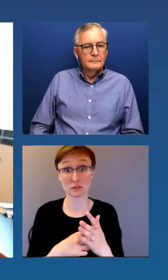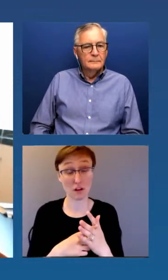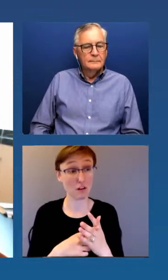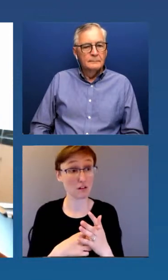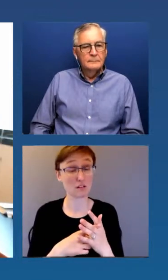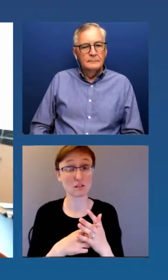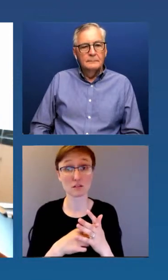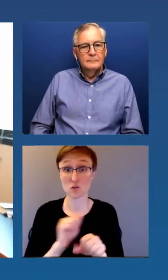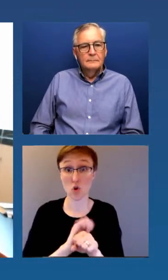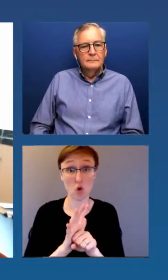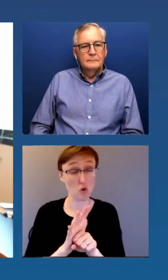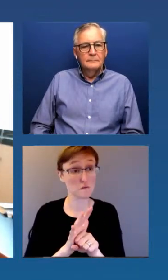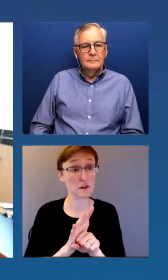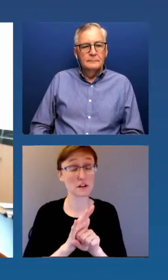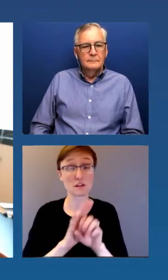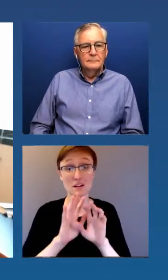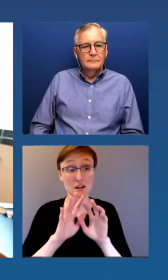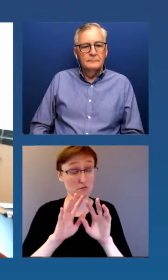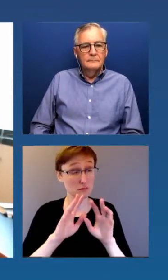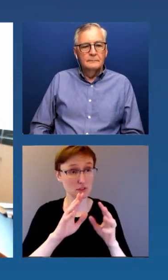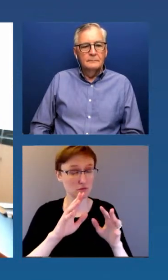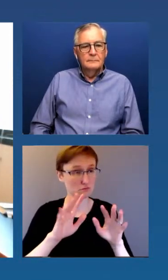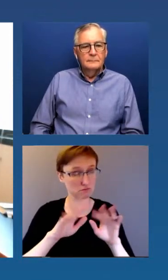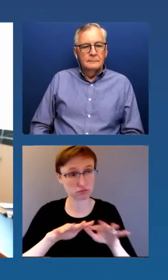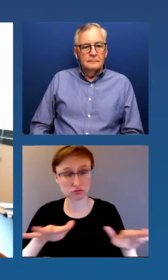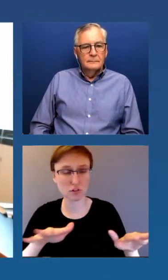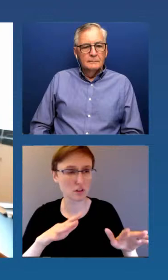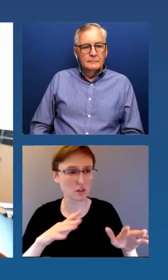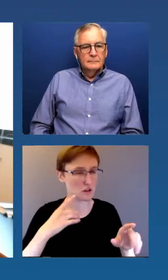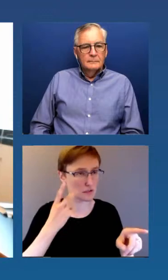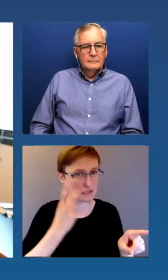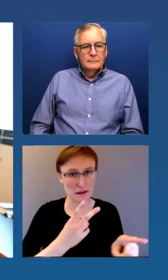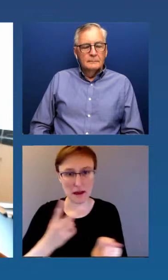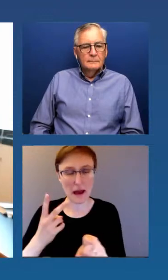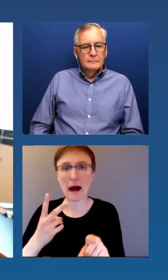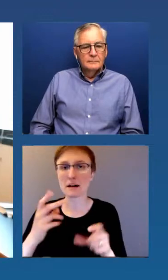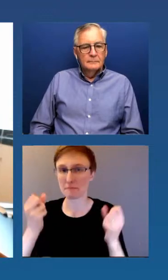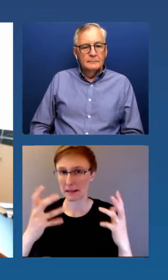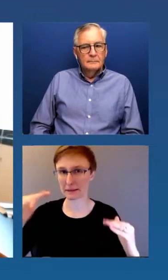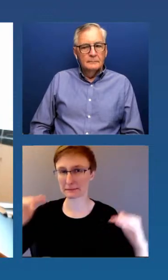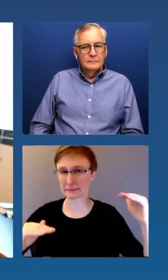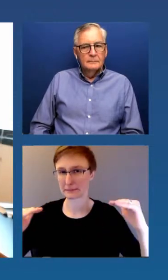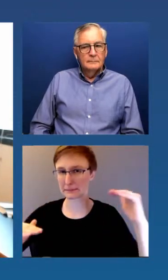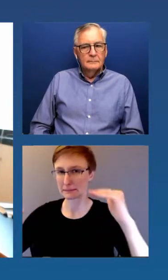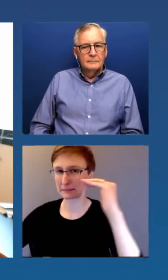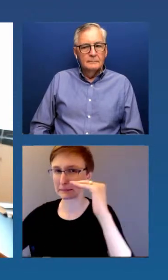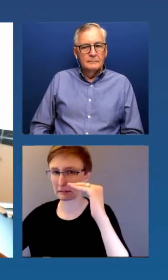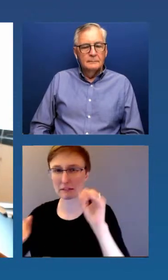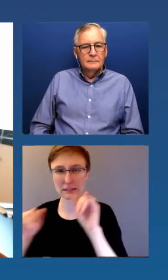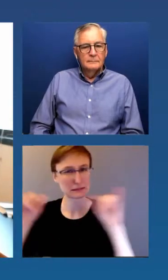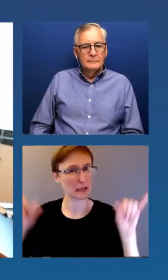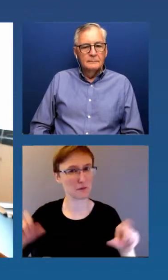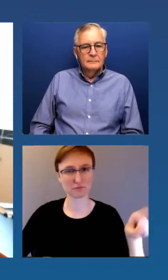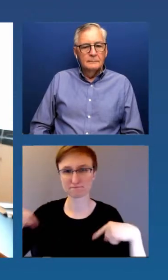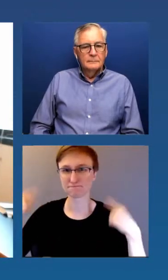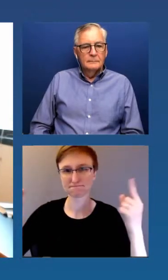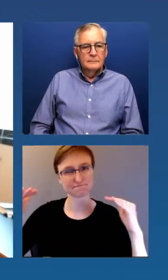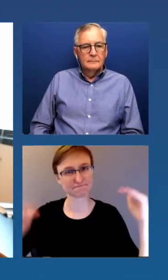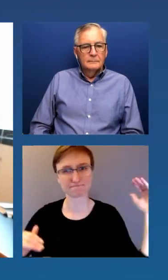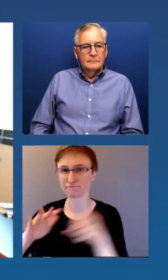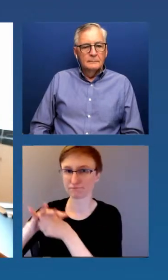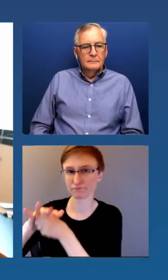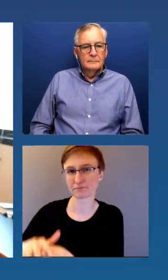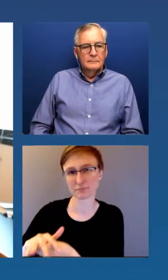not just a healthcare problem to solve. It needs to be a collective effort to address the systemic inequities that continue to impact